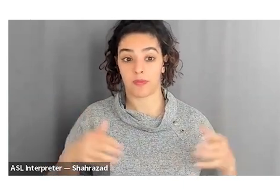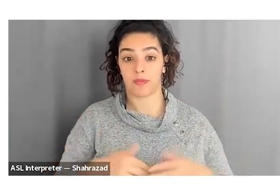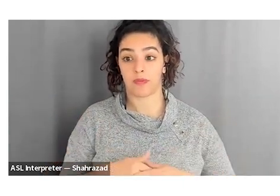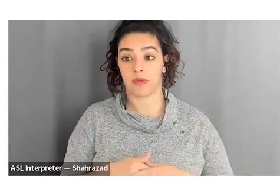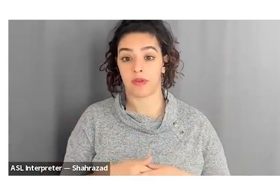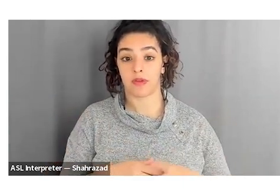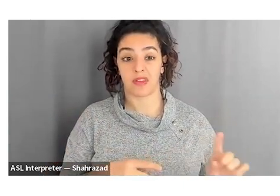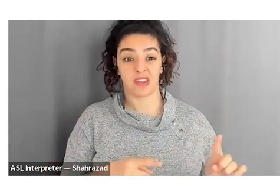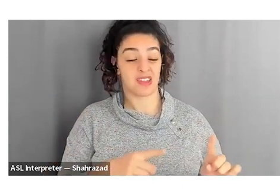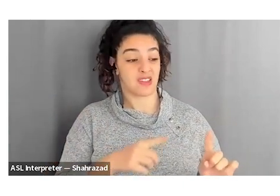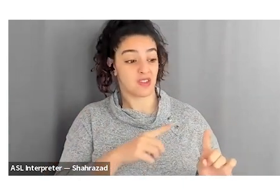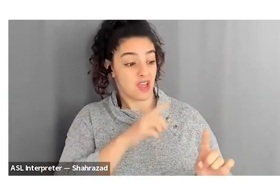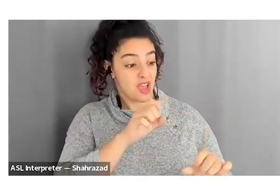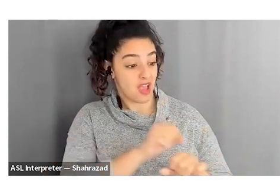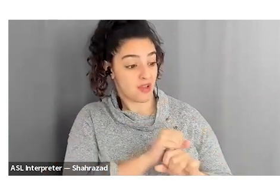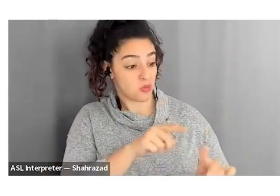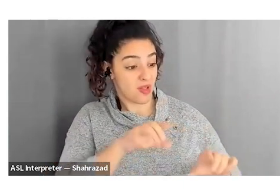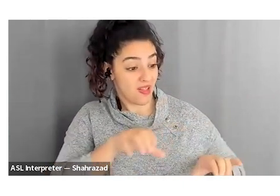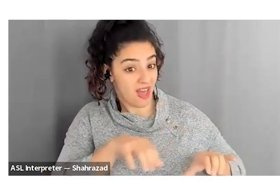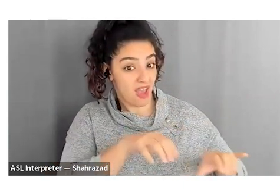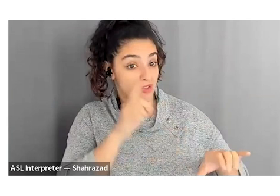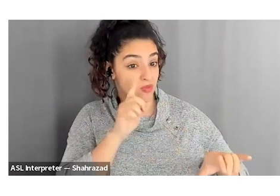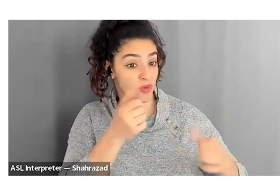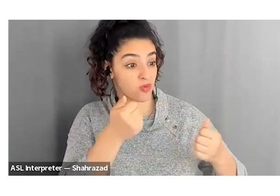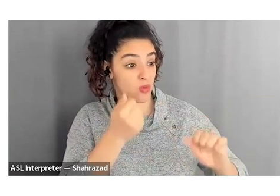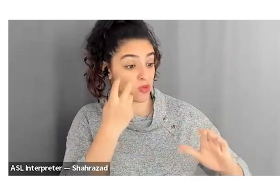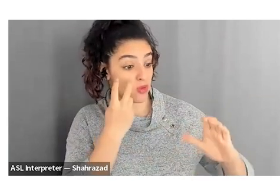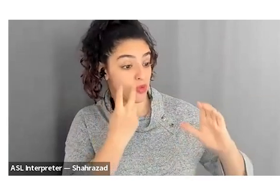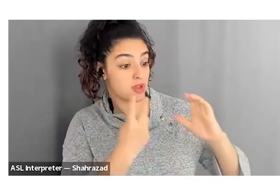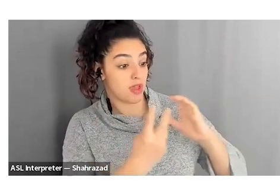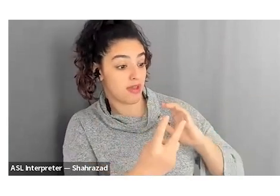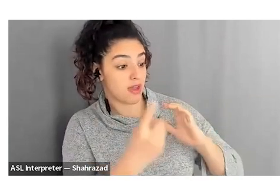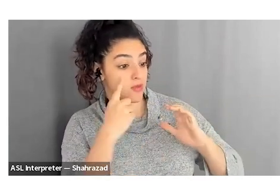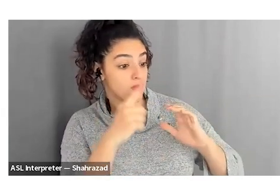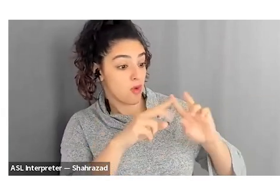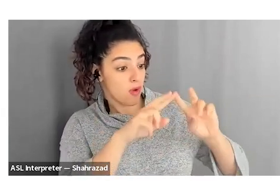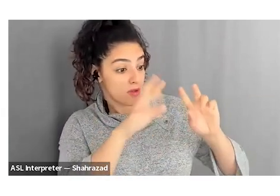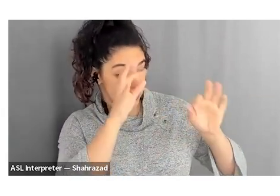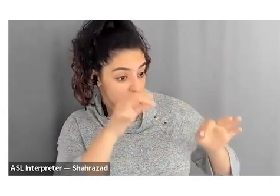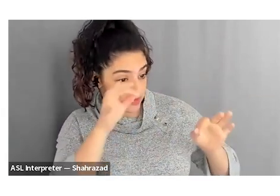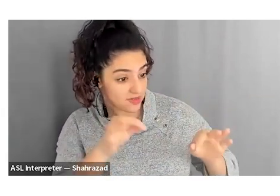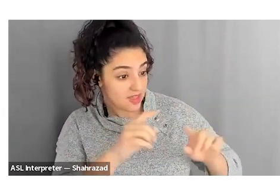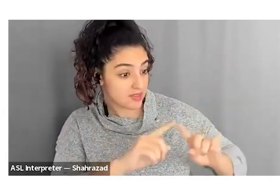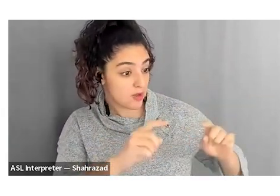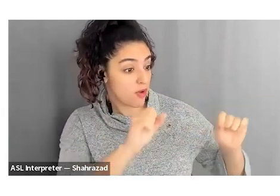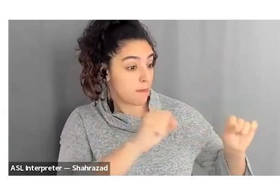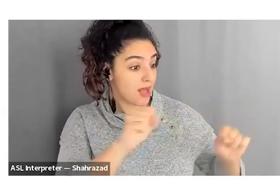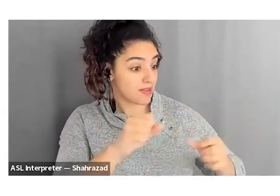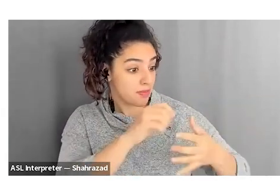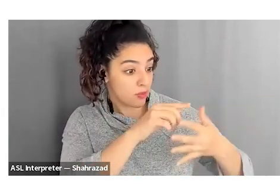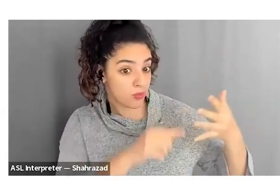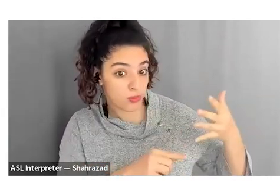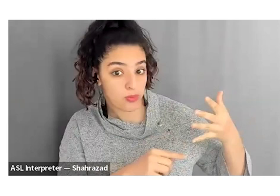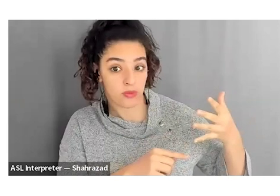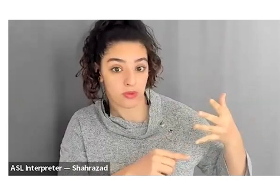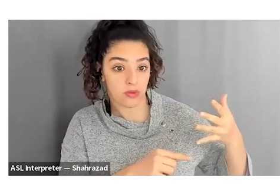the very act of trying to look ahead to discern possibilities is an act of hope.